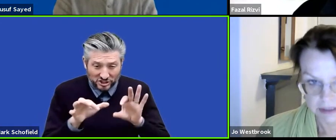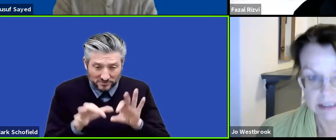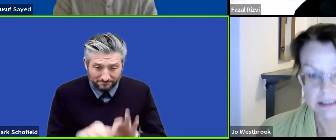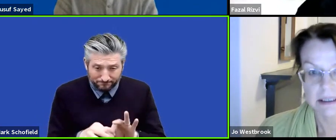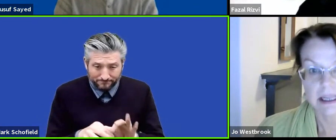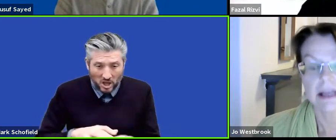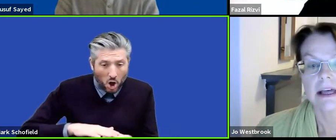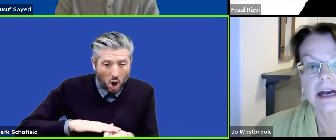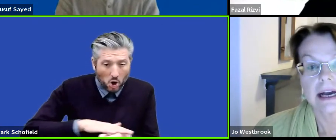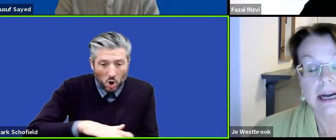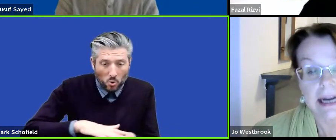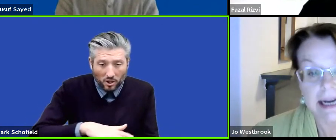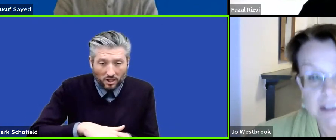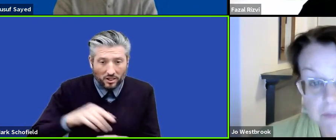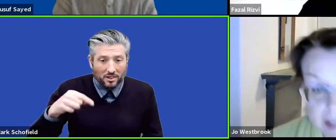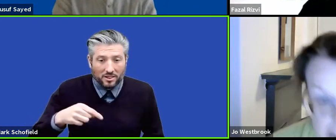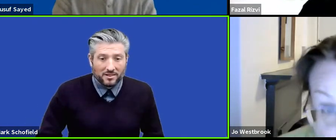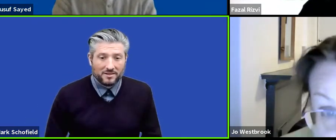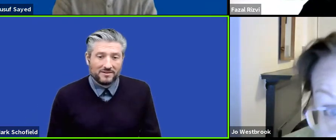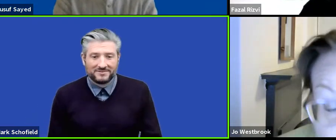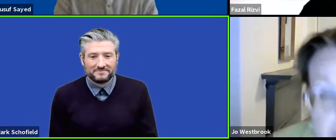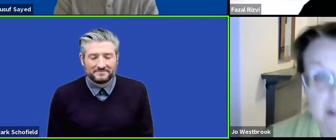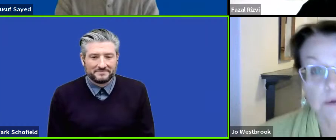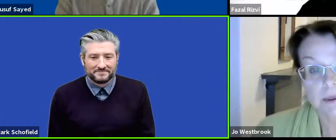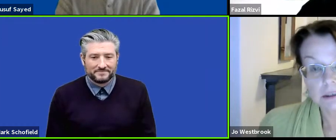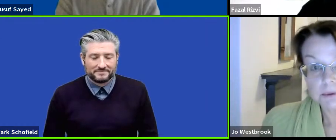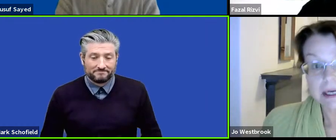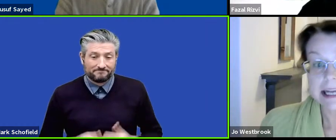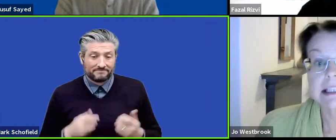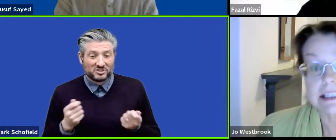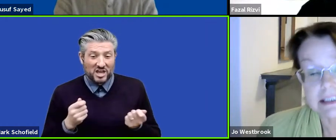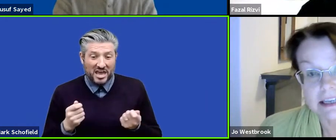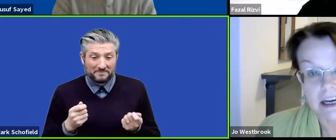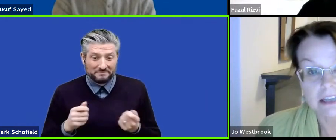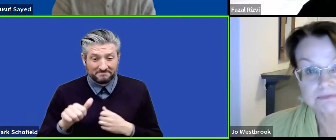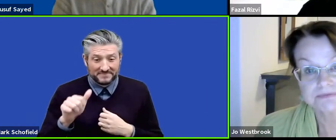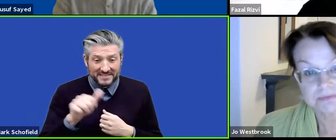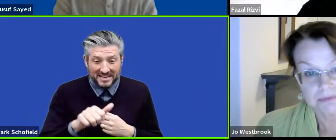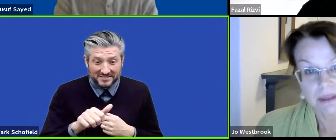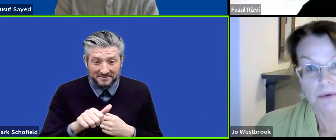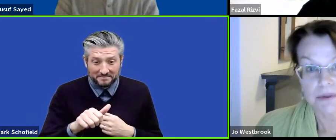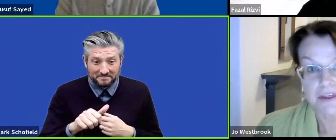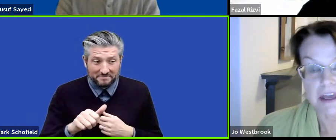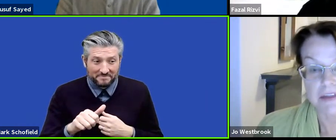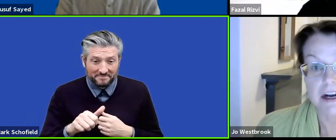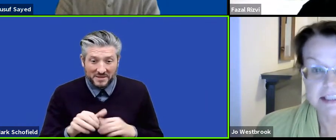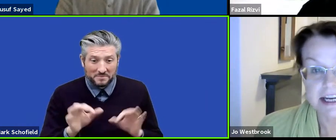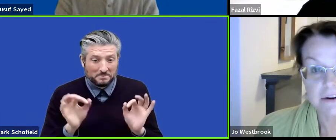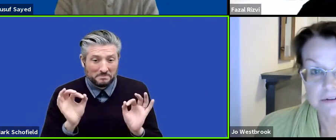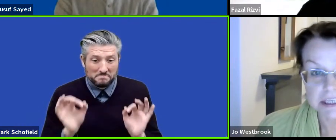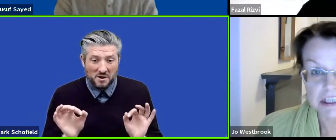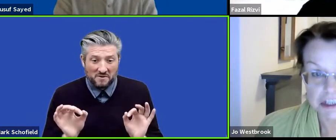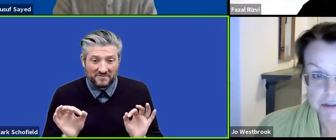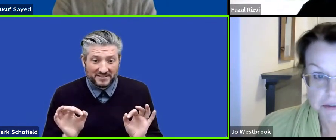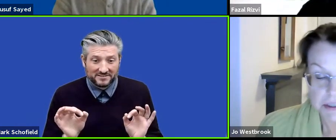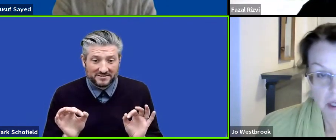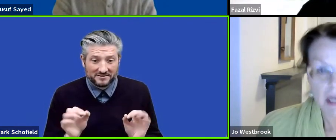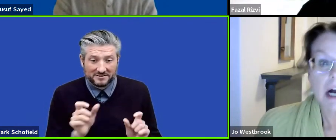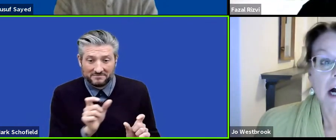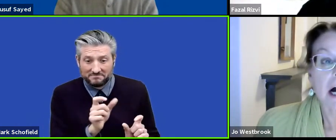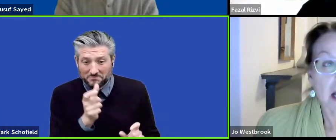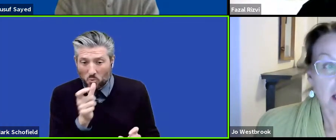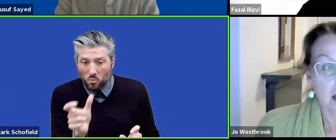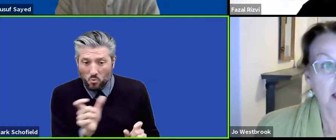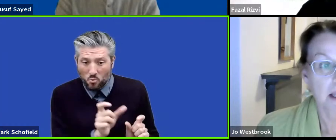enacted. Yes. And on that note, I think we'll end it with the idea of teachers